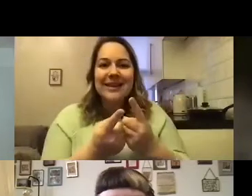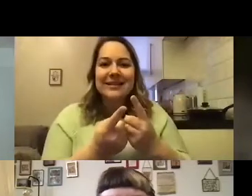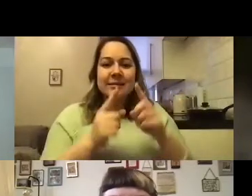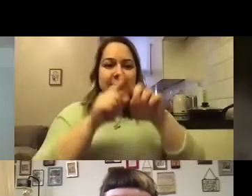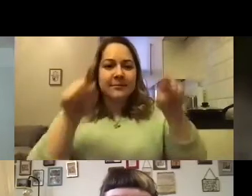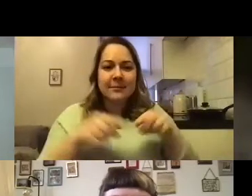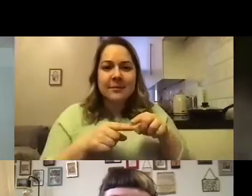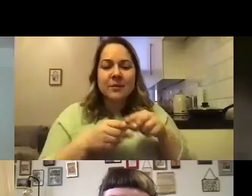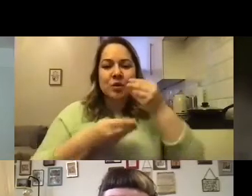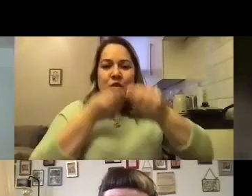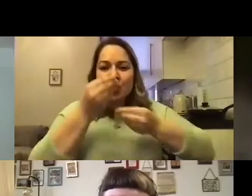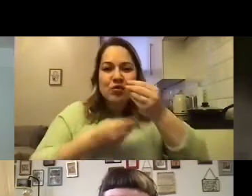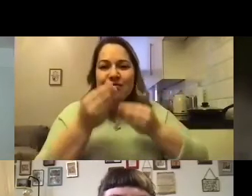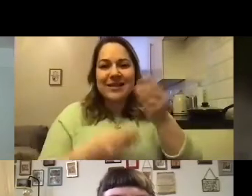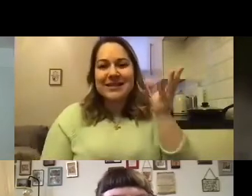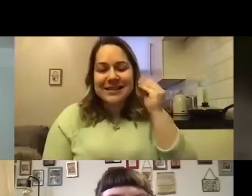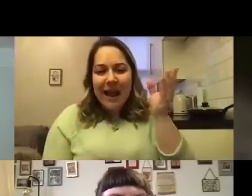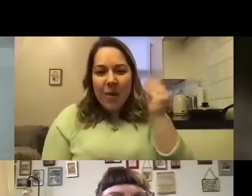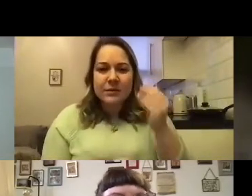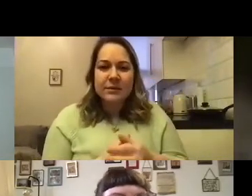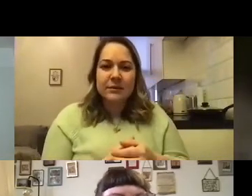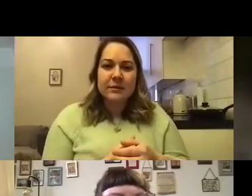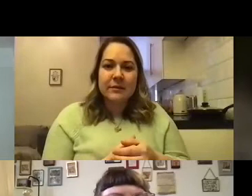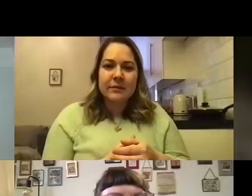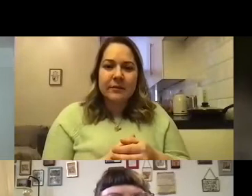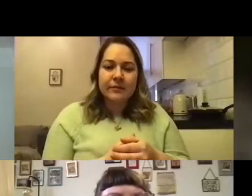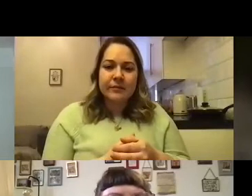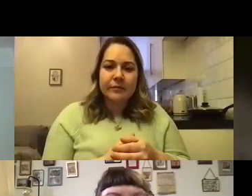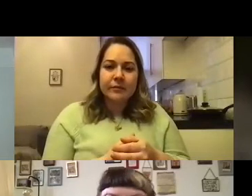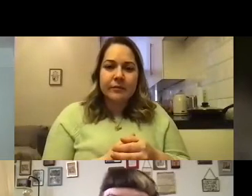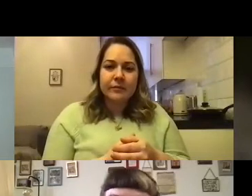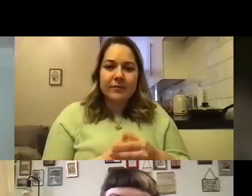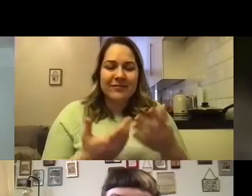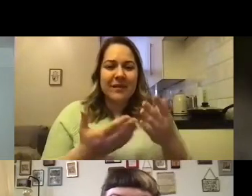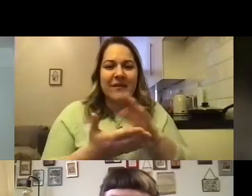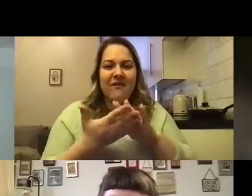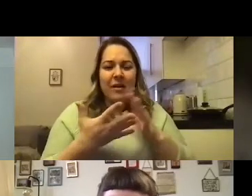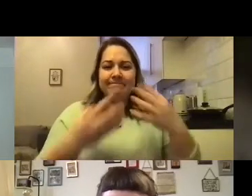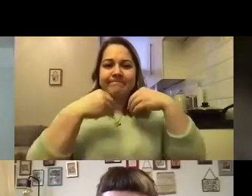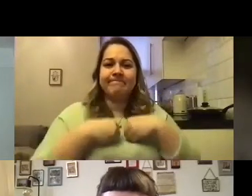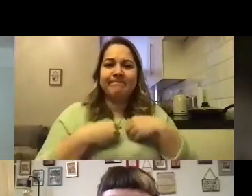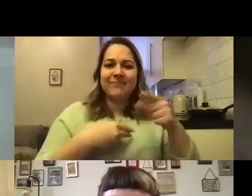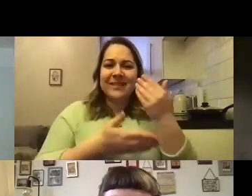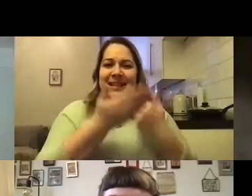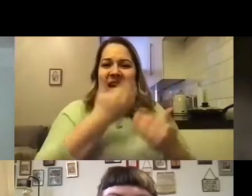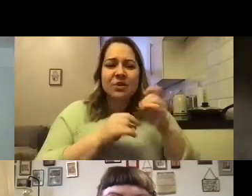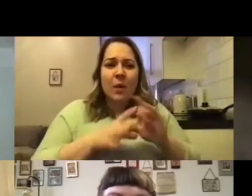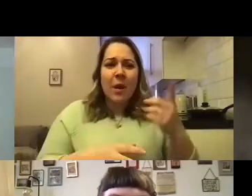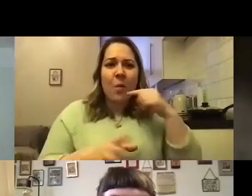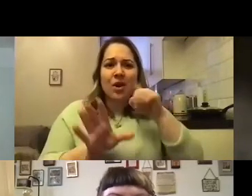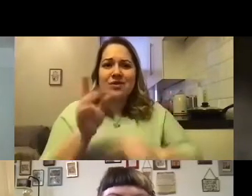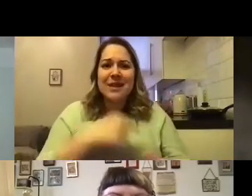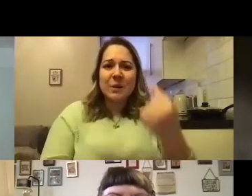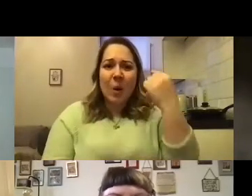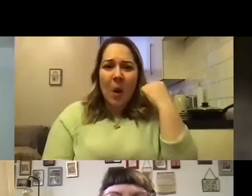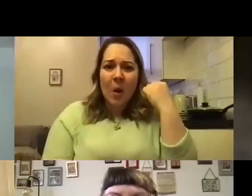hear the stories, and get that sense of history, of what it was like 100 years ago, of